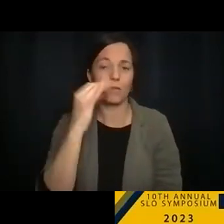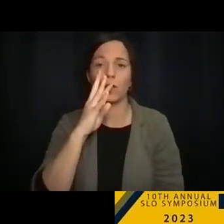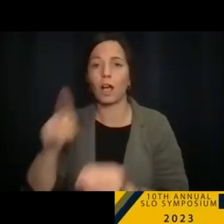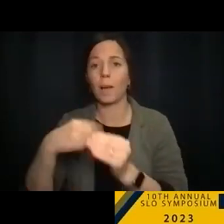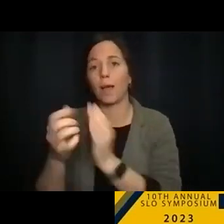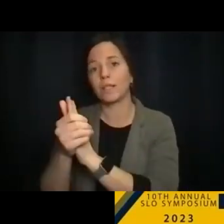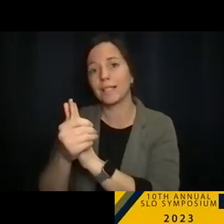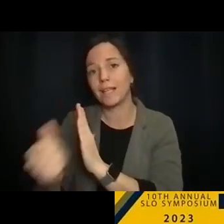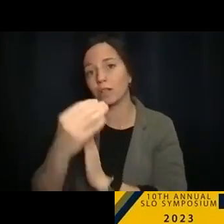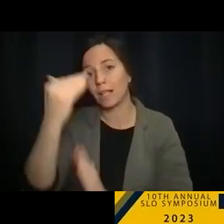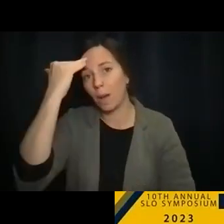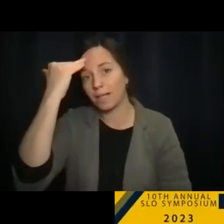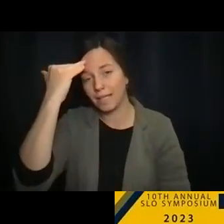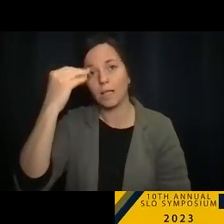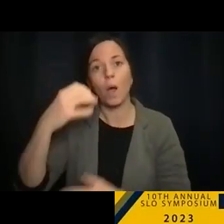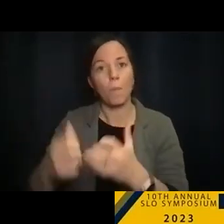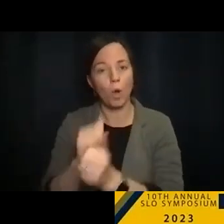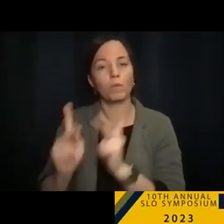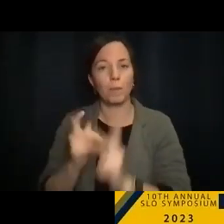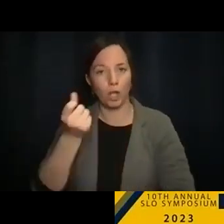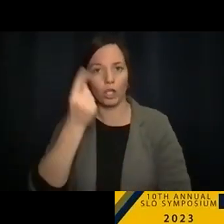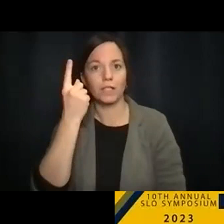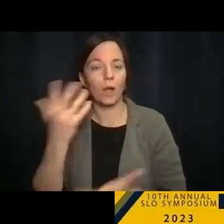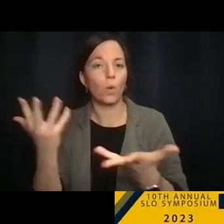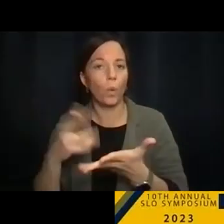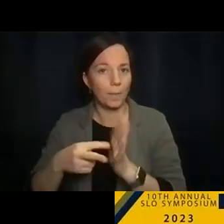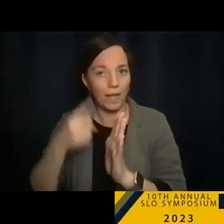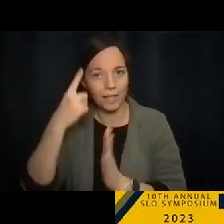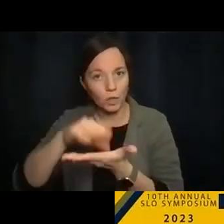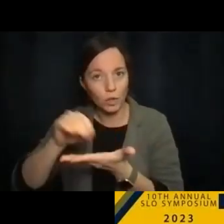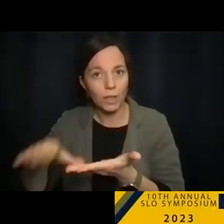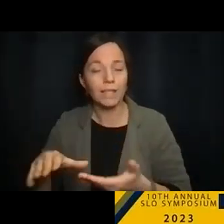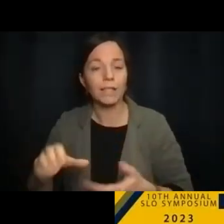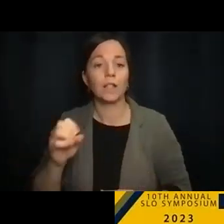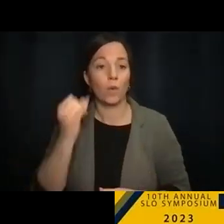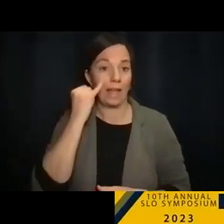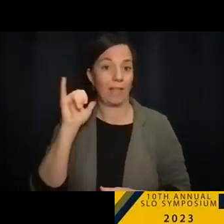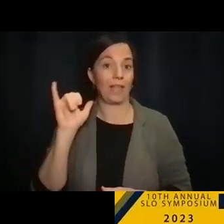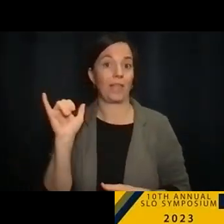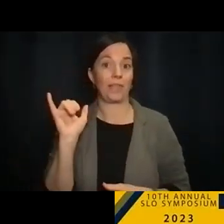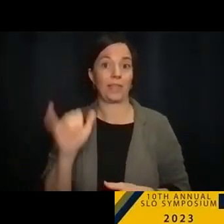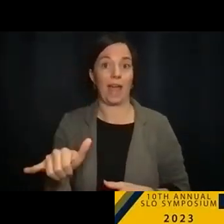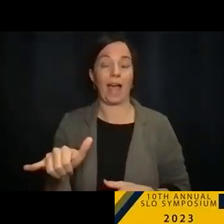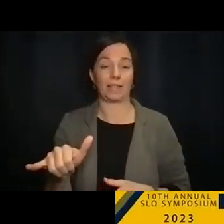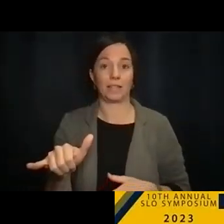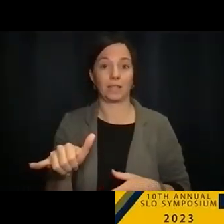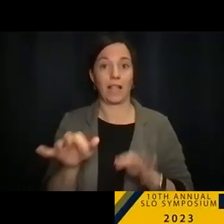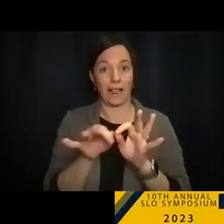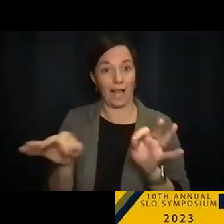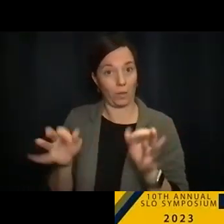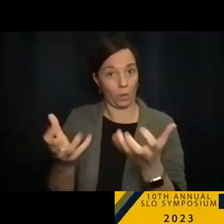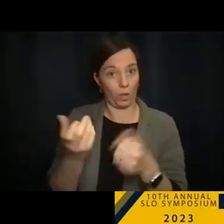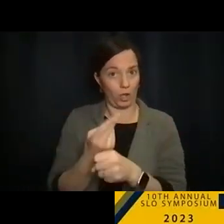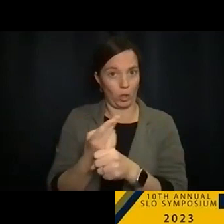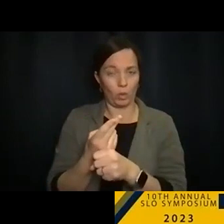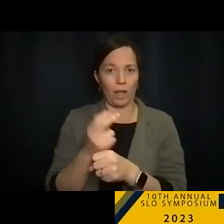competencies, most folks have a better sense of what that looks like and what that means for students. And so if that's the direction we're going to go, certainly something that we can bring